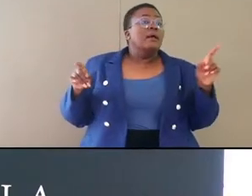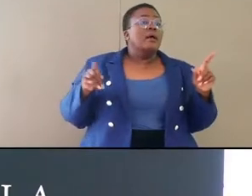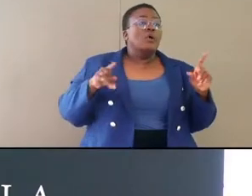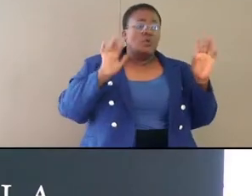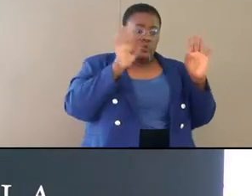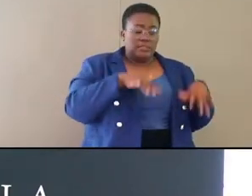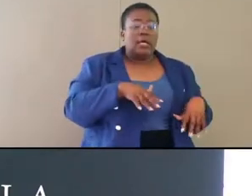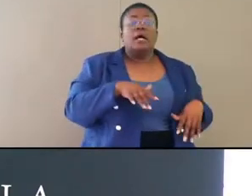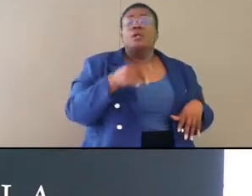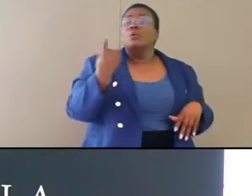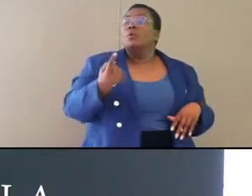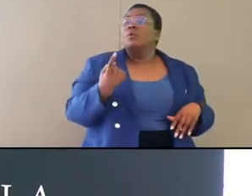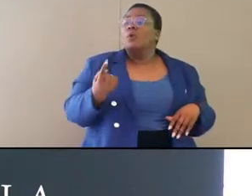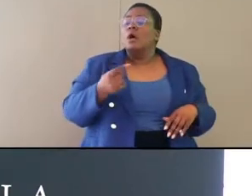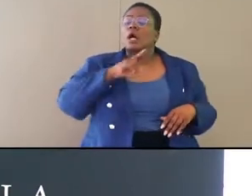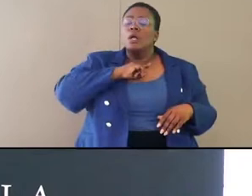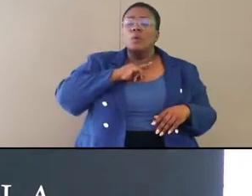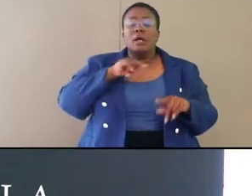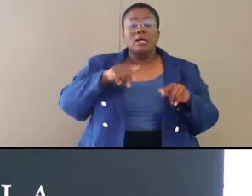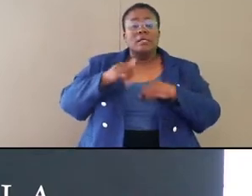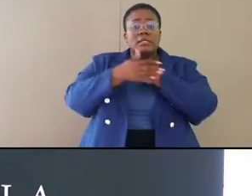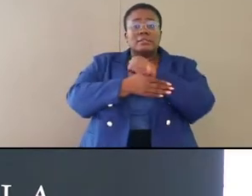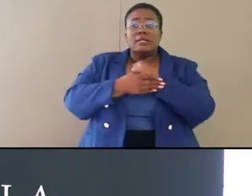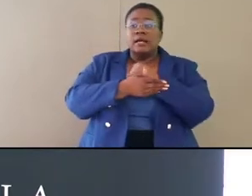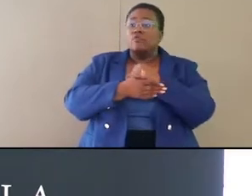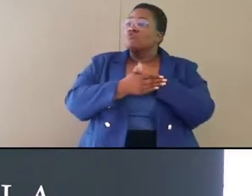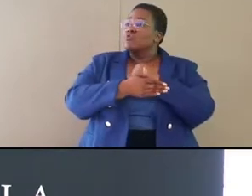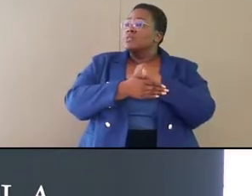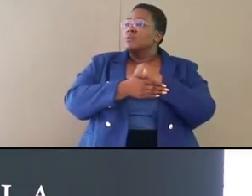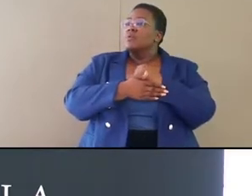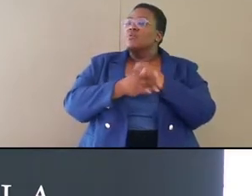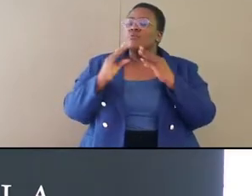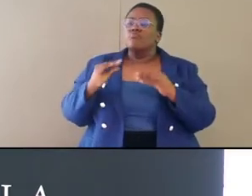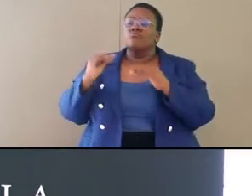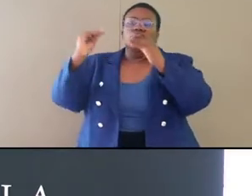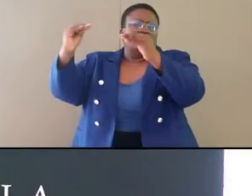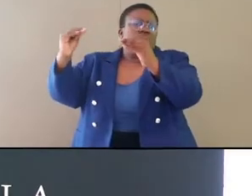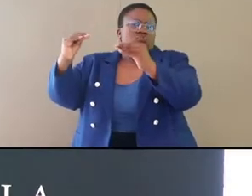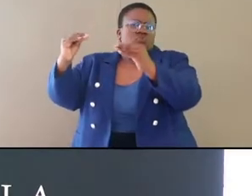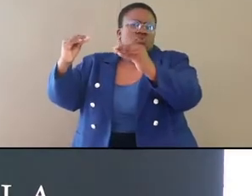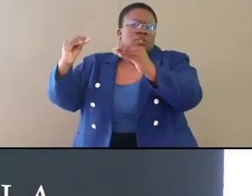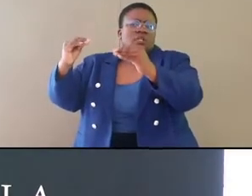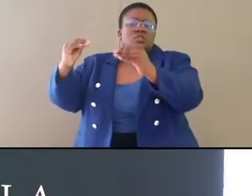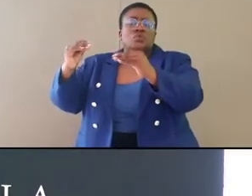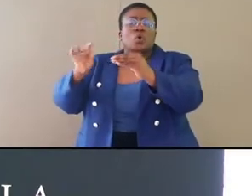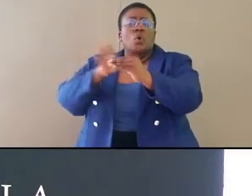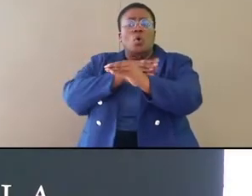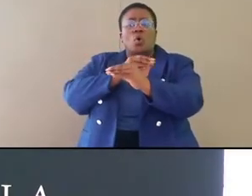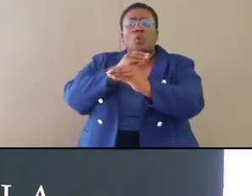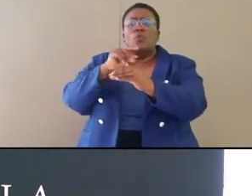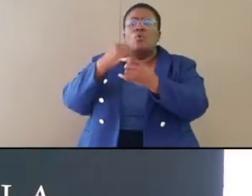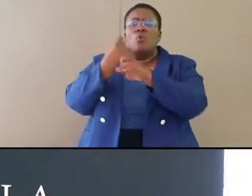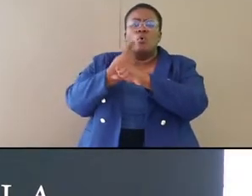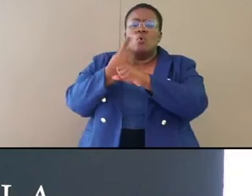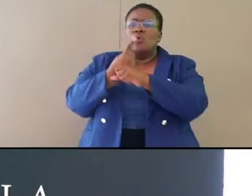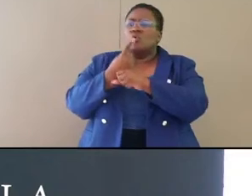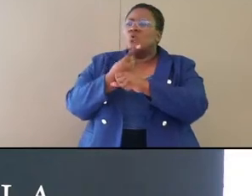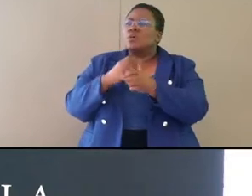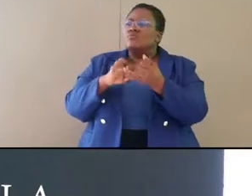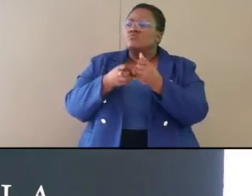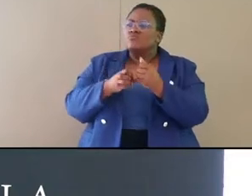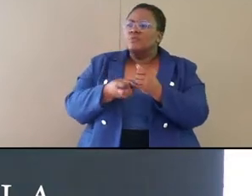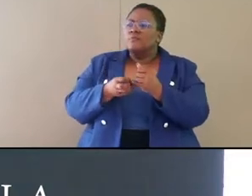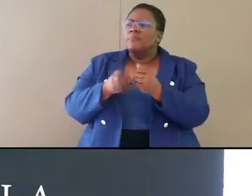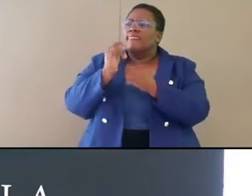like it or not, this country is moving to the next level. And for those of us who always find ourselves in